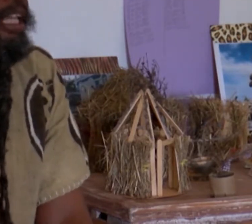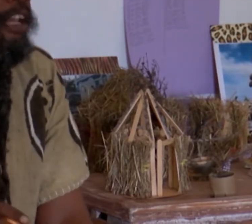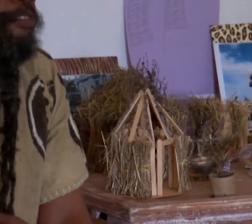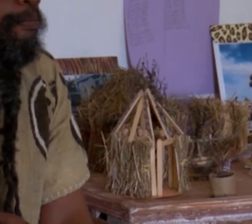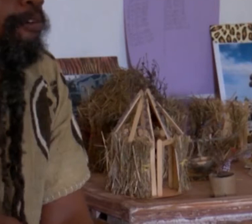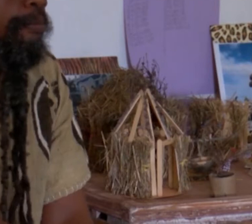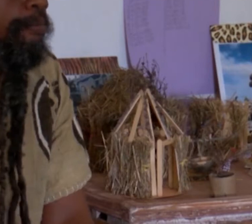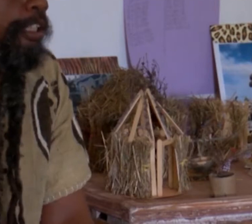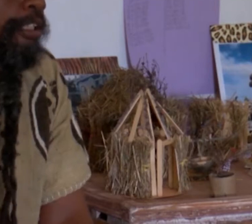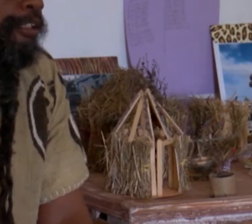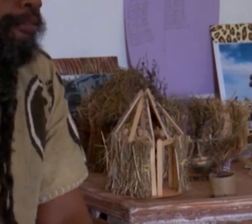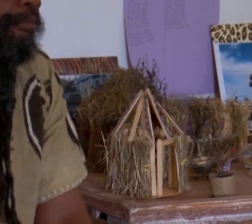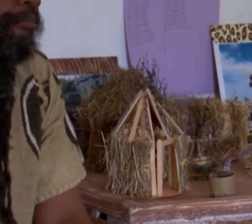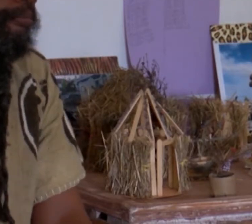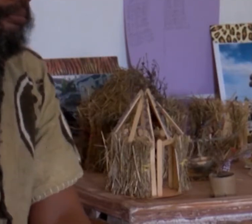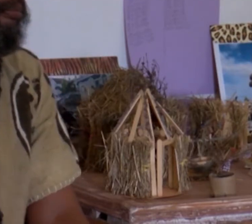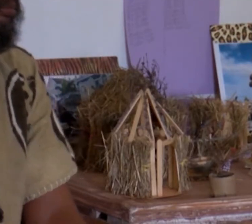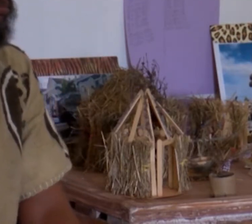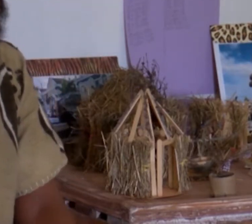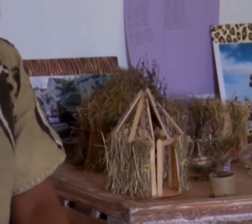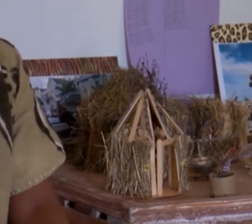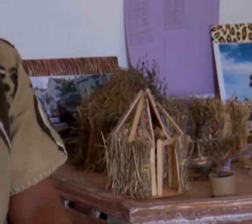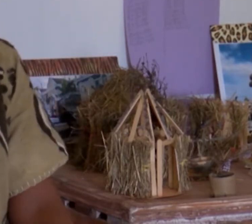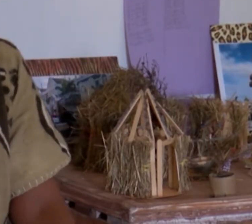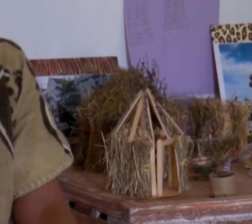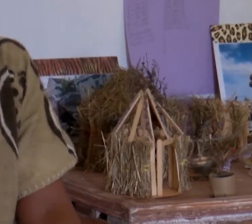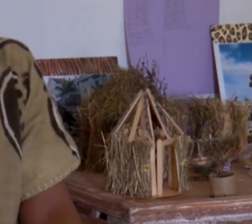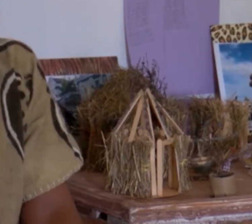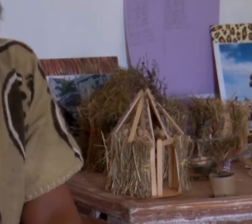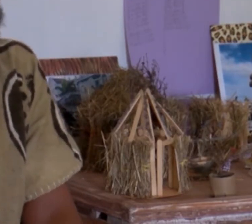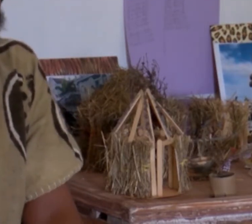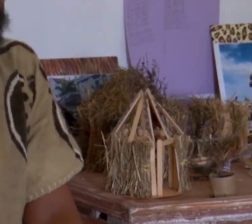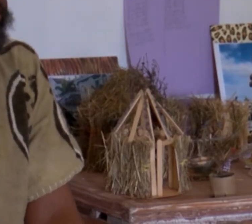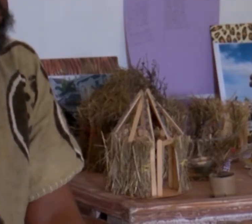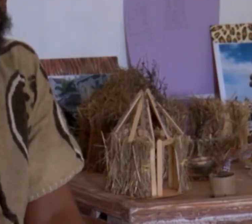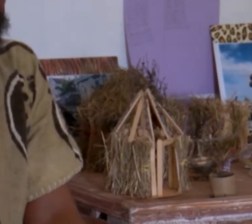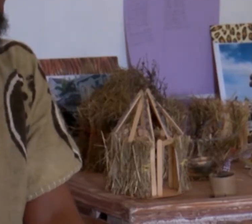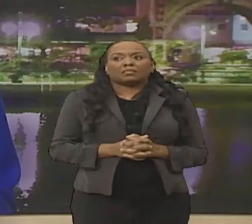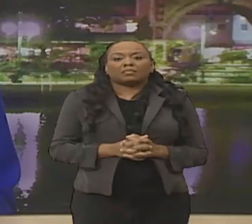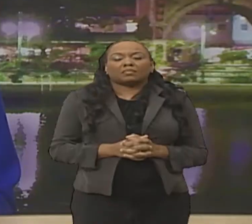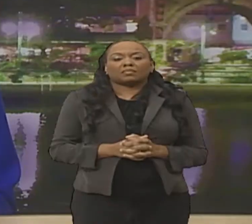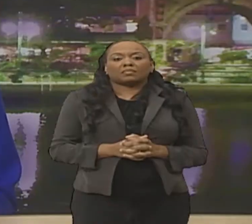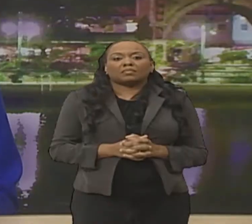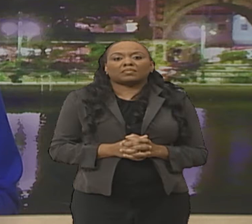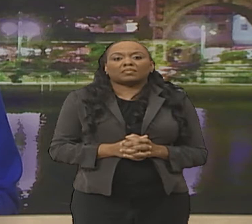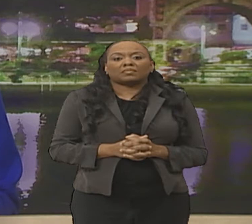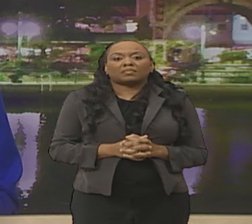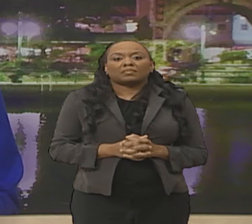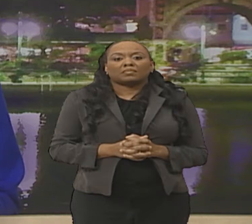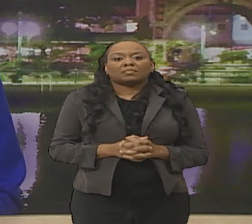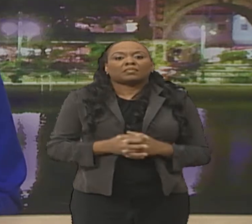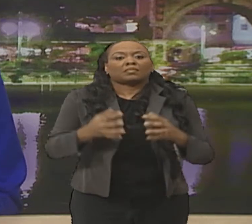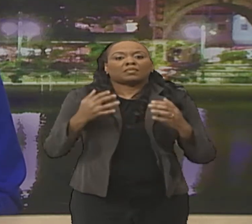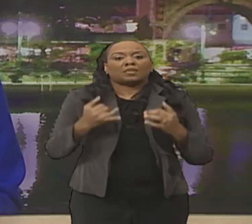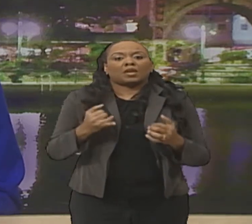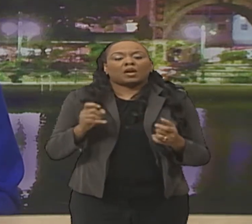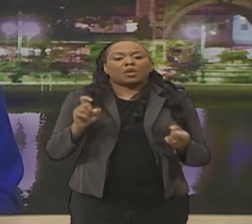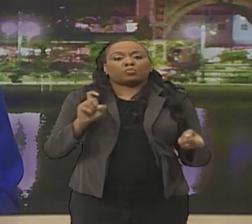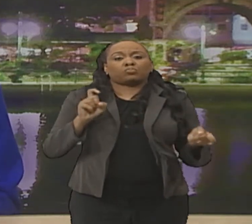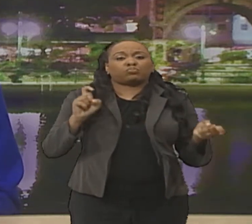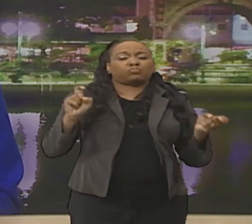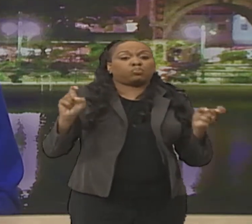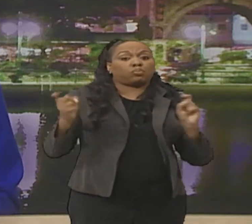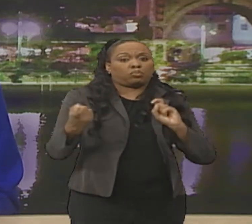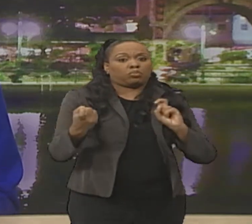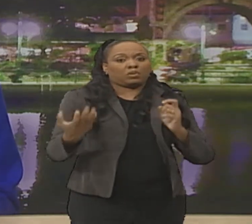with behavioral problems. This is a child that was bullied. And in a dramatic turn of events